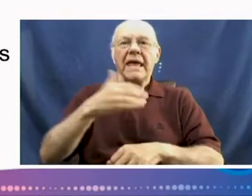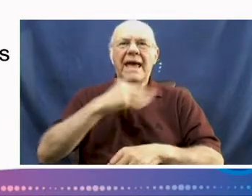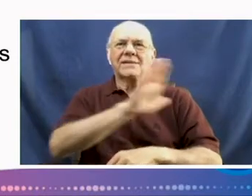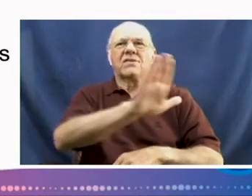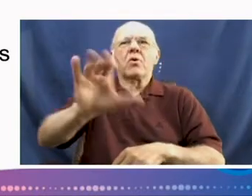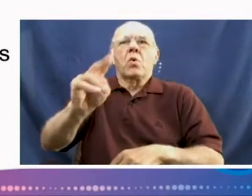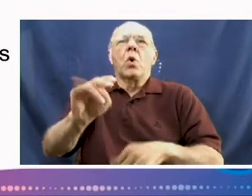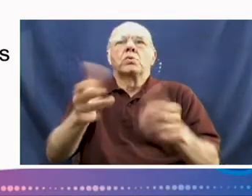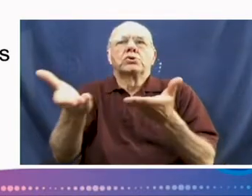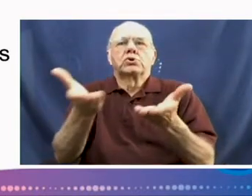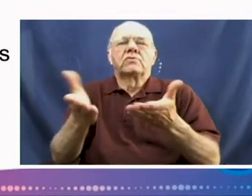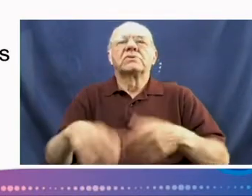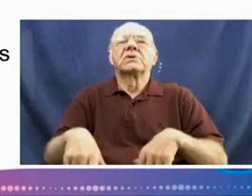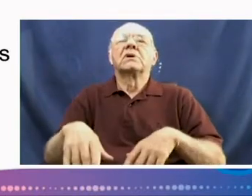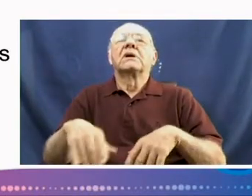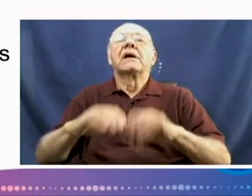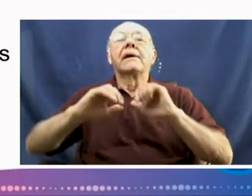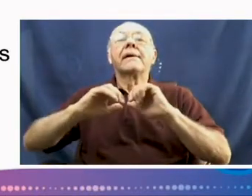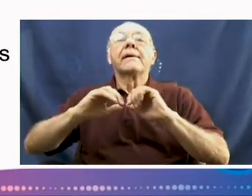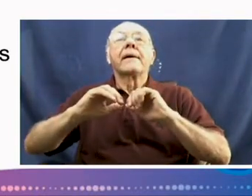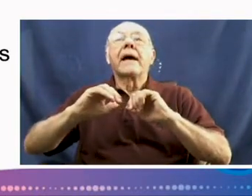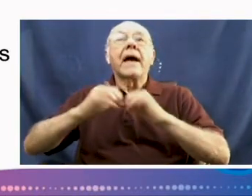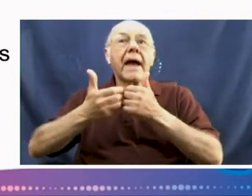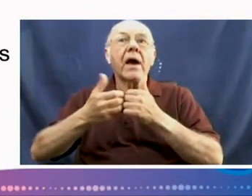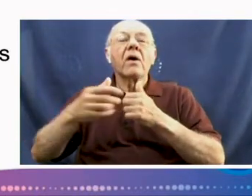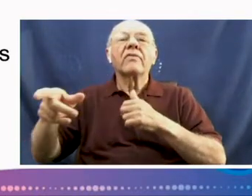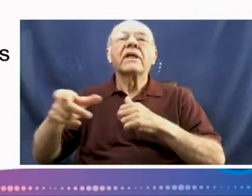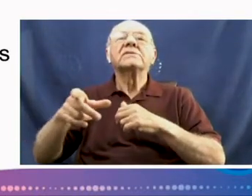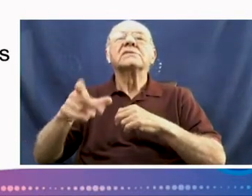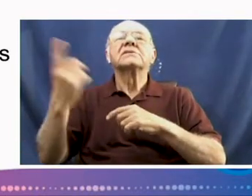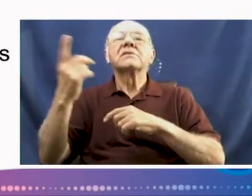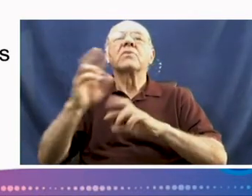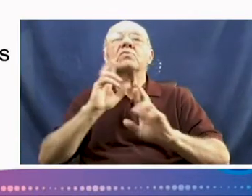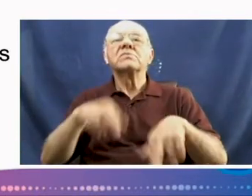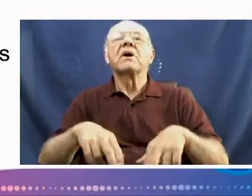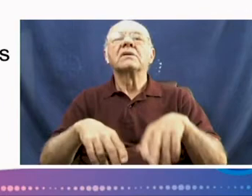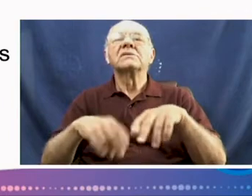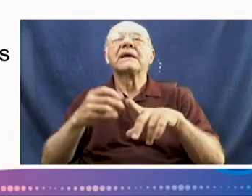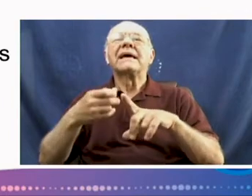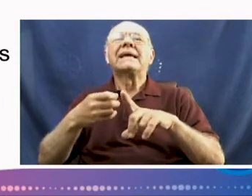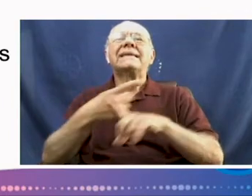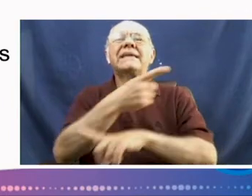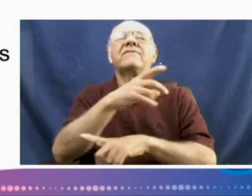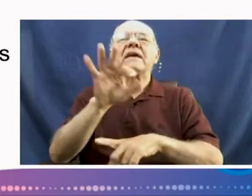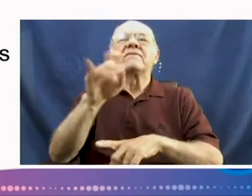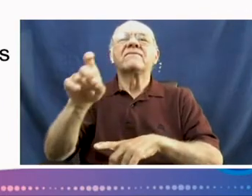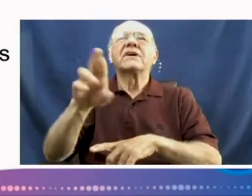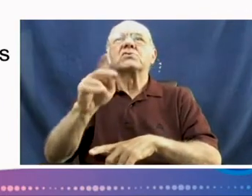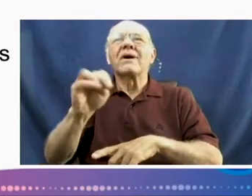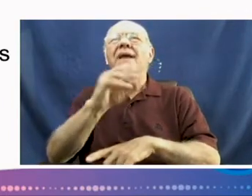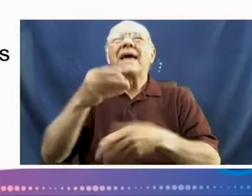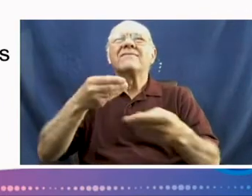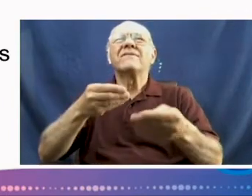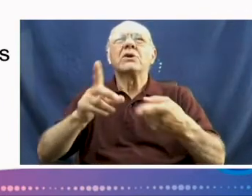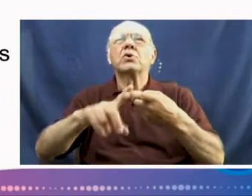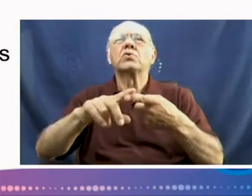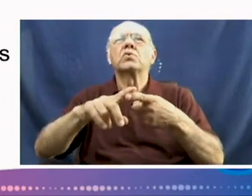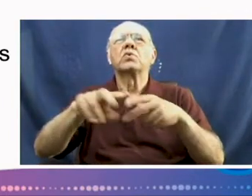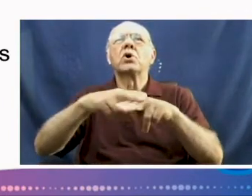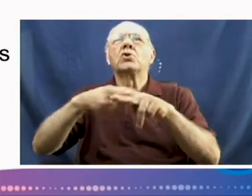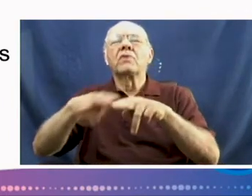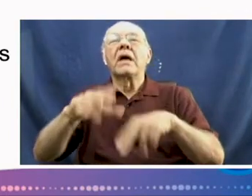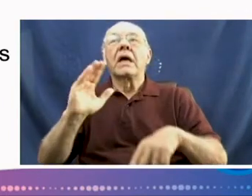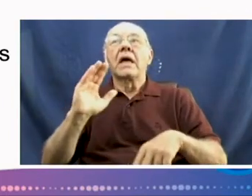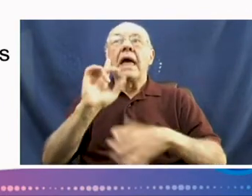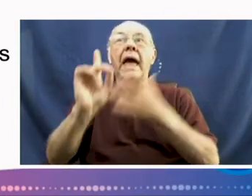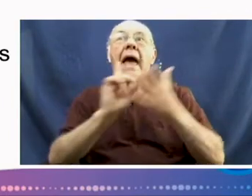The modes of service include demand response, deviated fixed route, and feeder to transit. Hours of operations